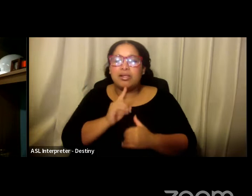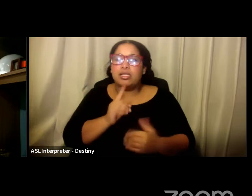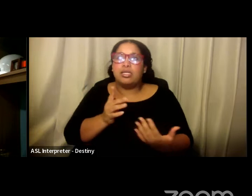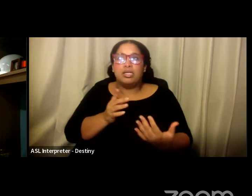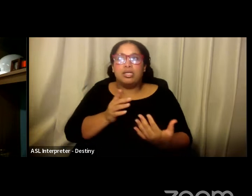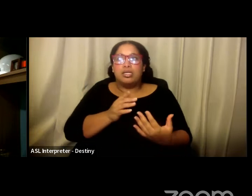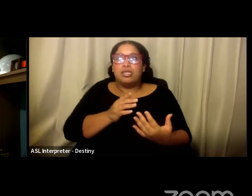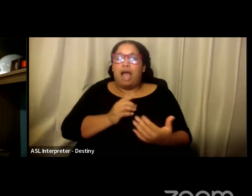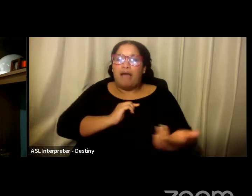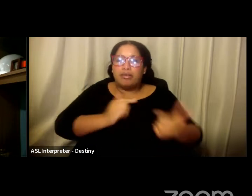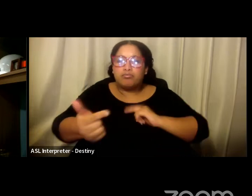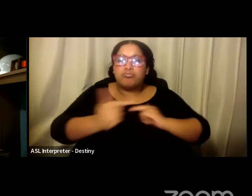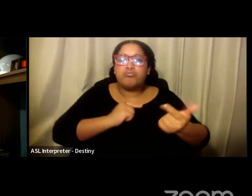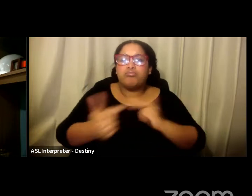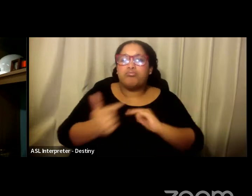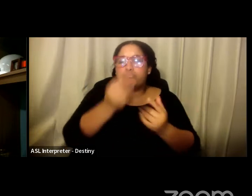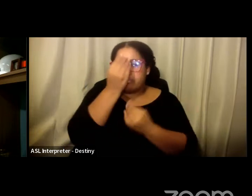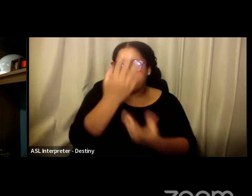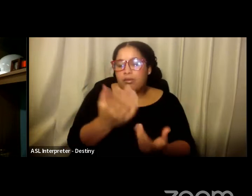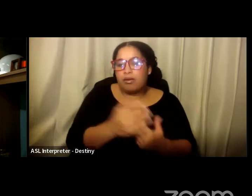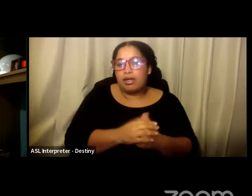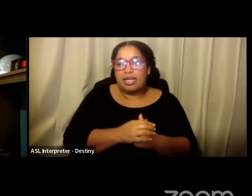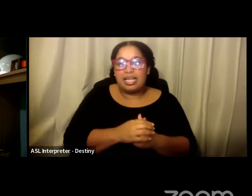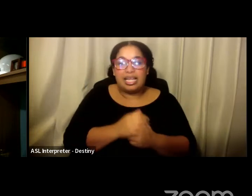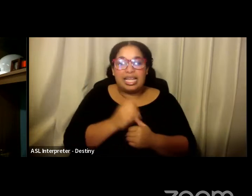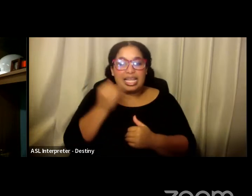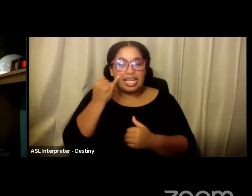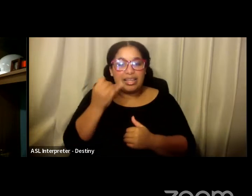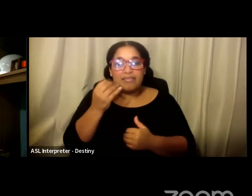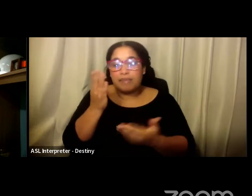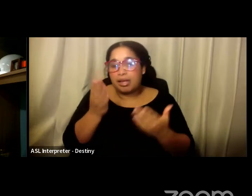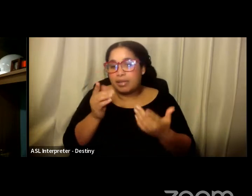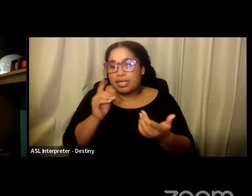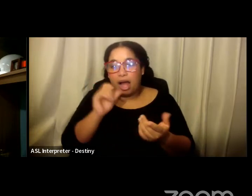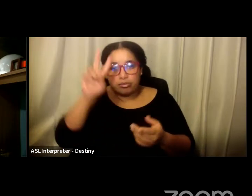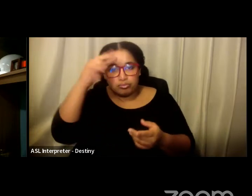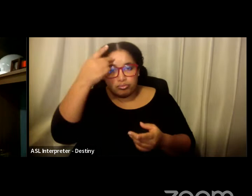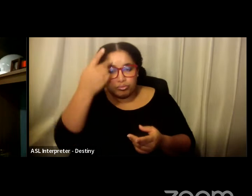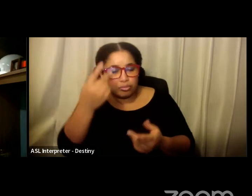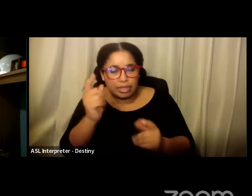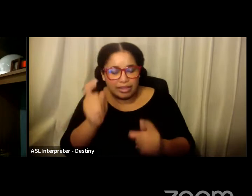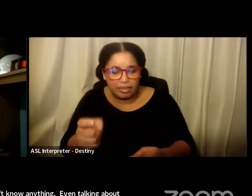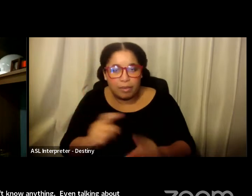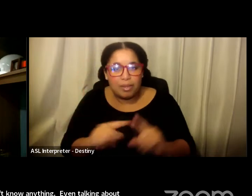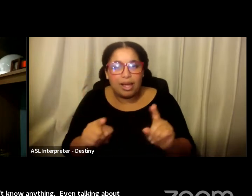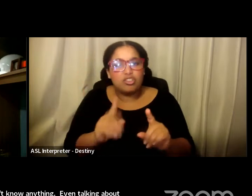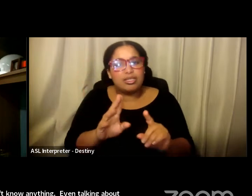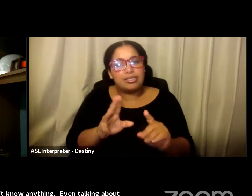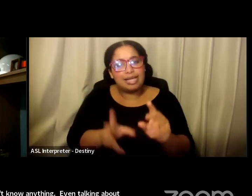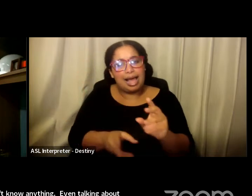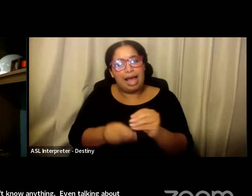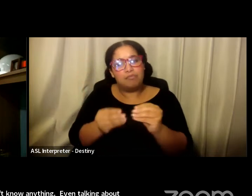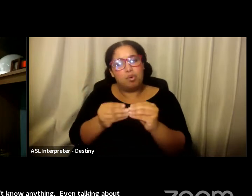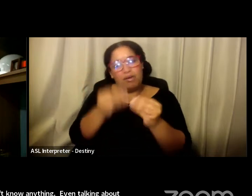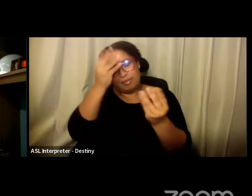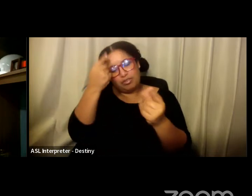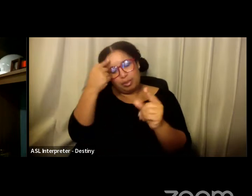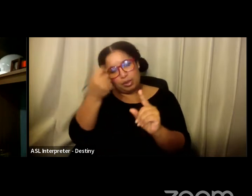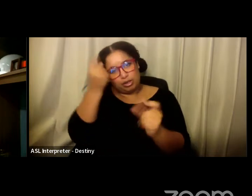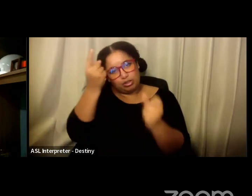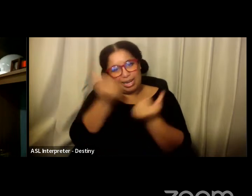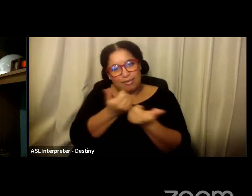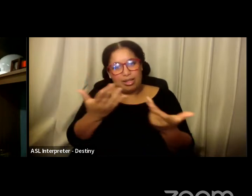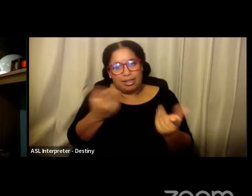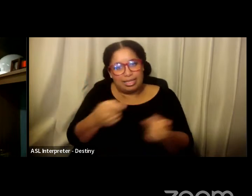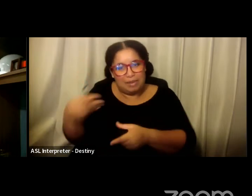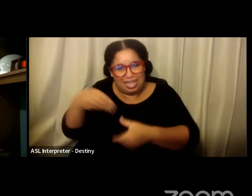back and forth and impart some information, even if it doesn't like change the person's mind, but just to expand kind of how they understand what's happening